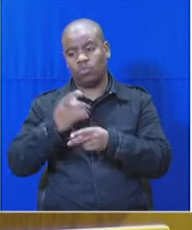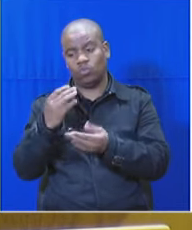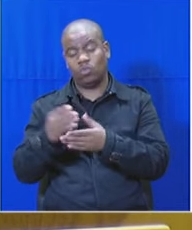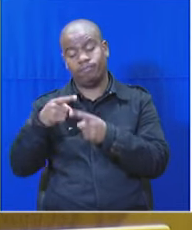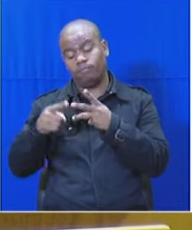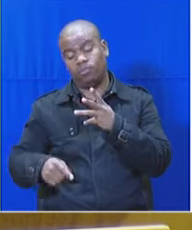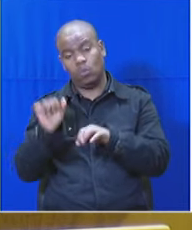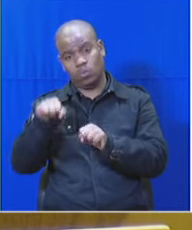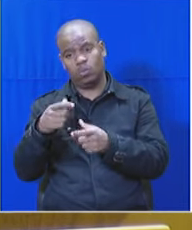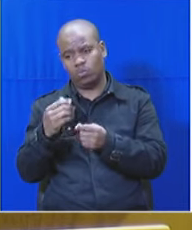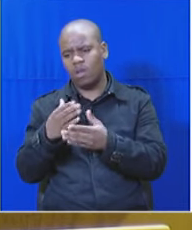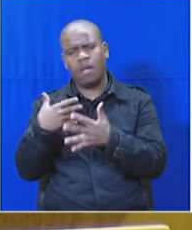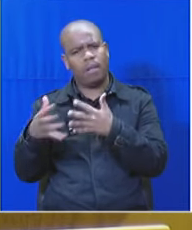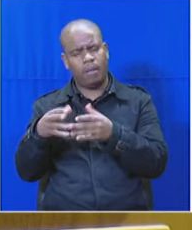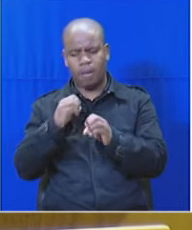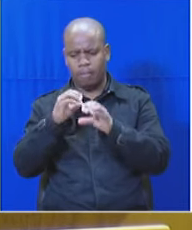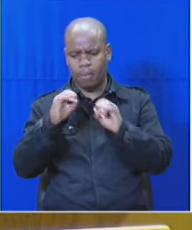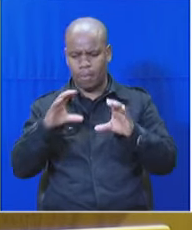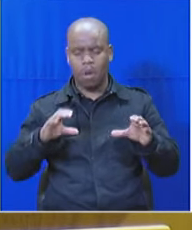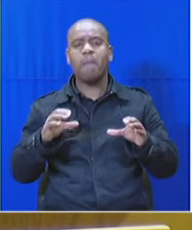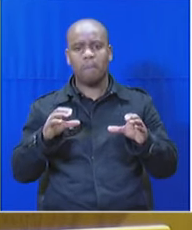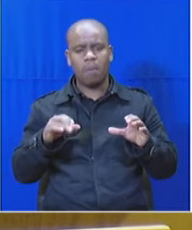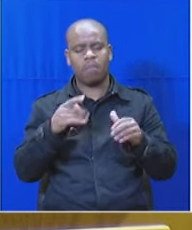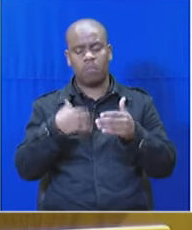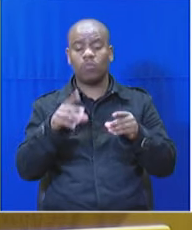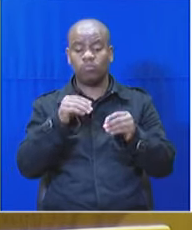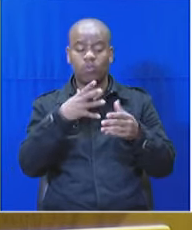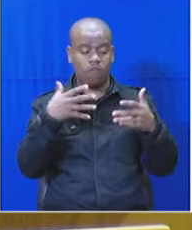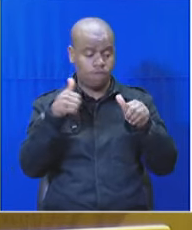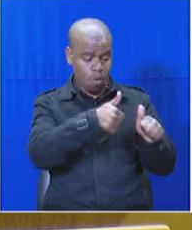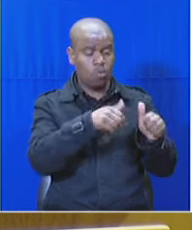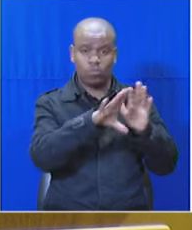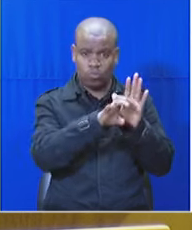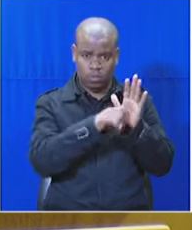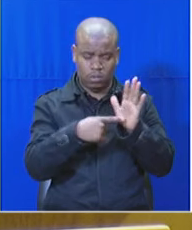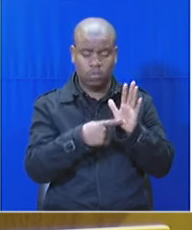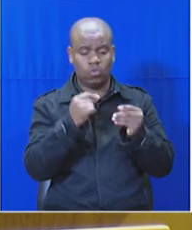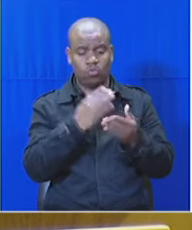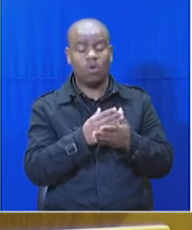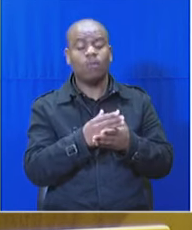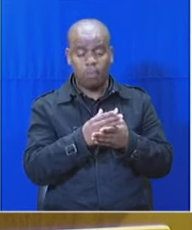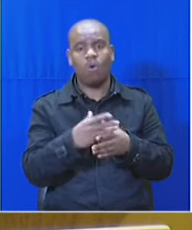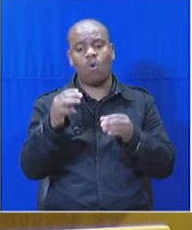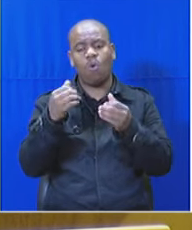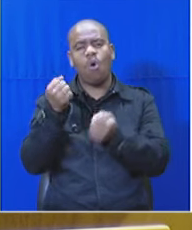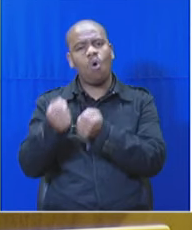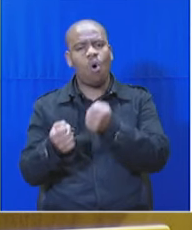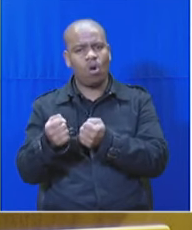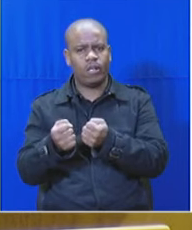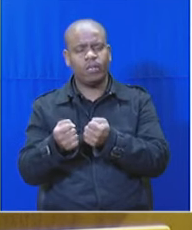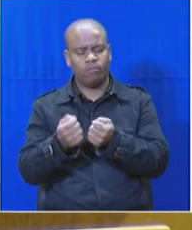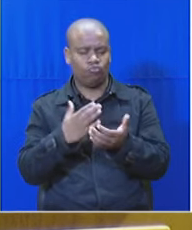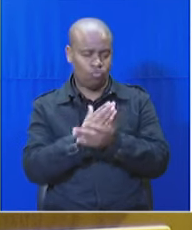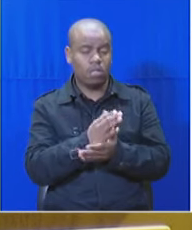that should be met before any expropriation can be valid under the Constitution and takes away the jurisdiction of the courts by allowing them